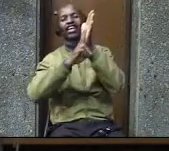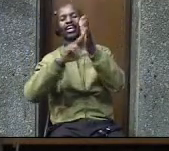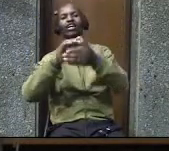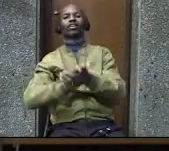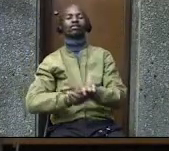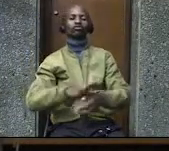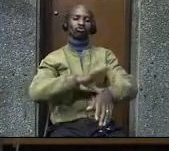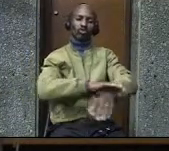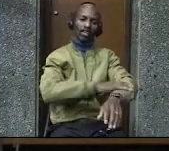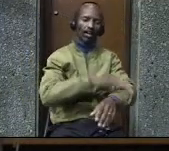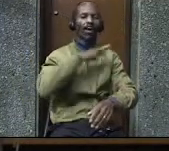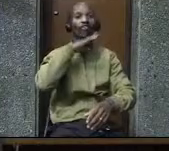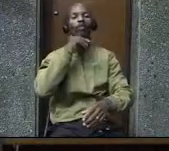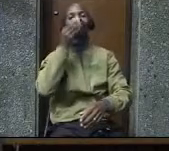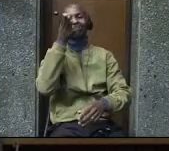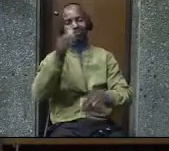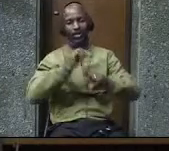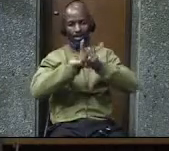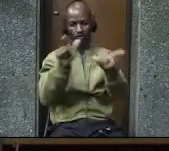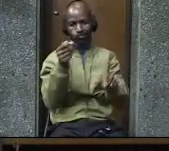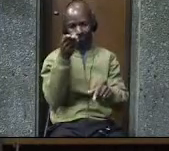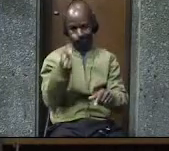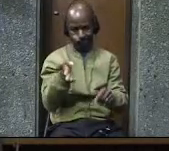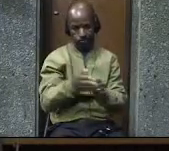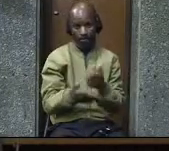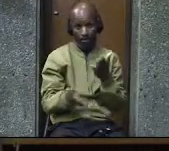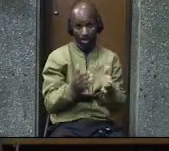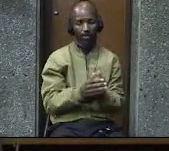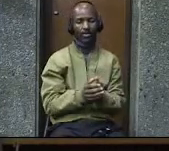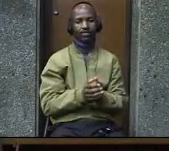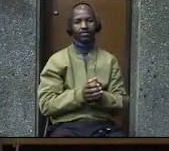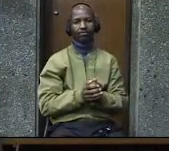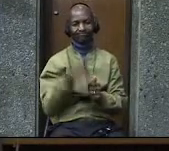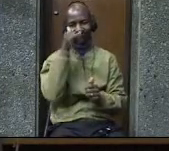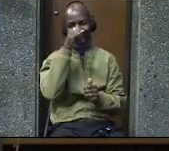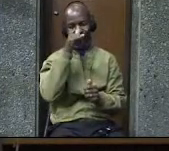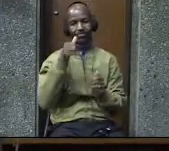setsonga ka afrikaans mohlomo le ka tsotsitala